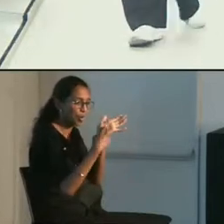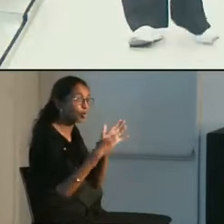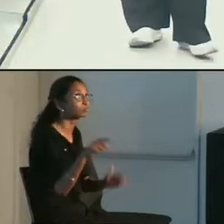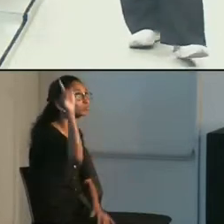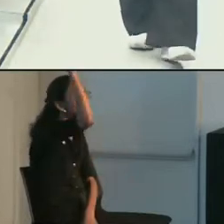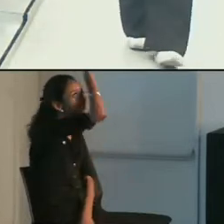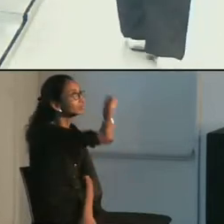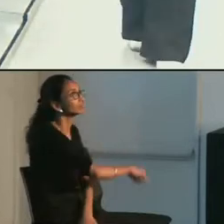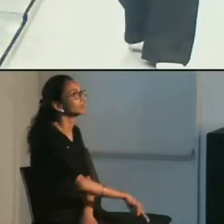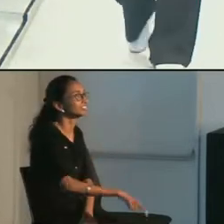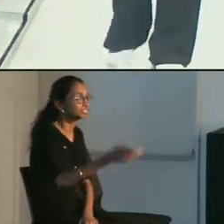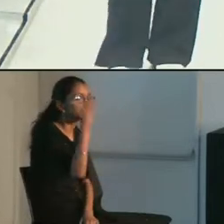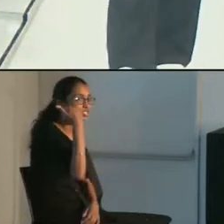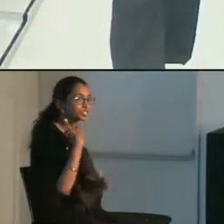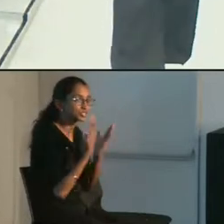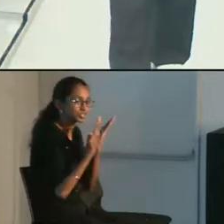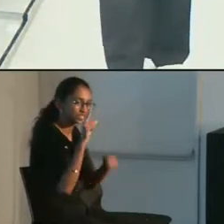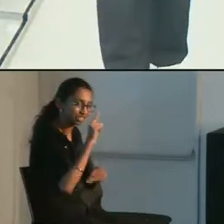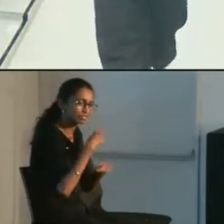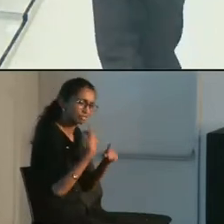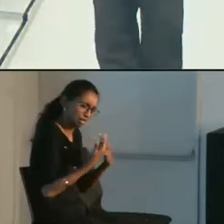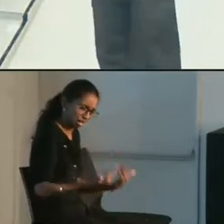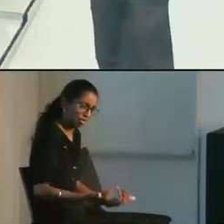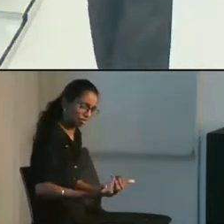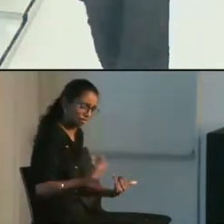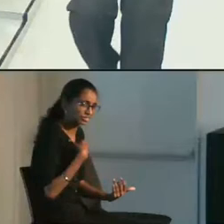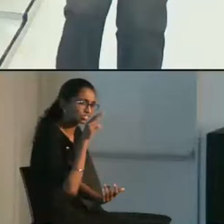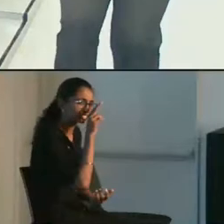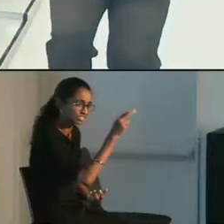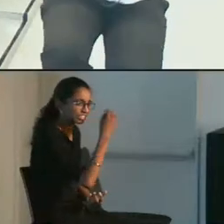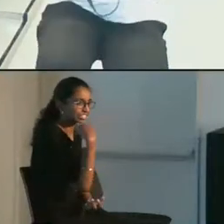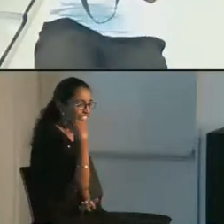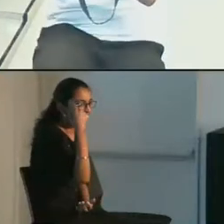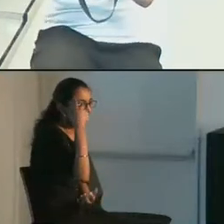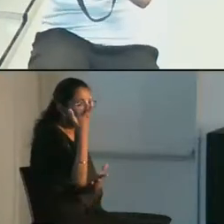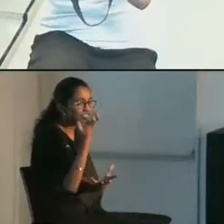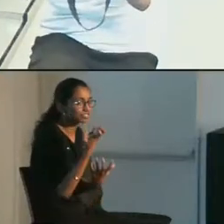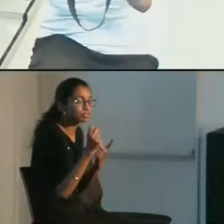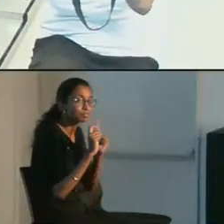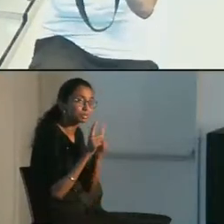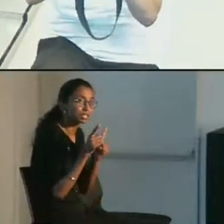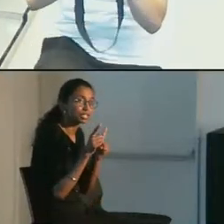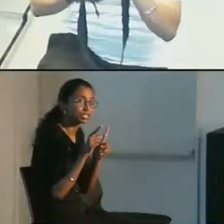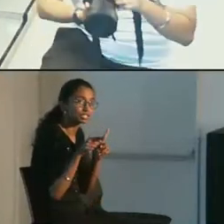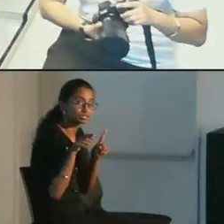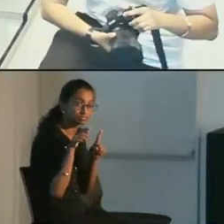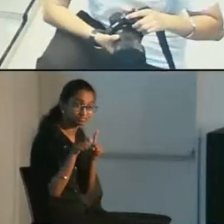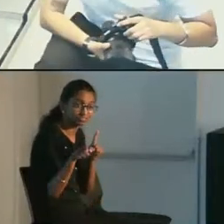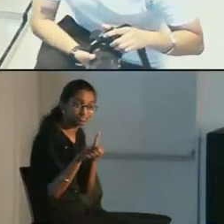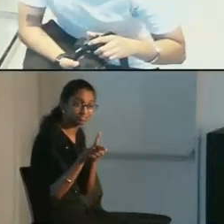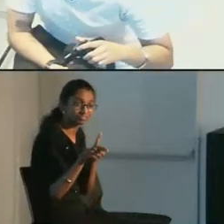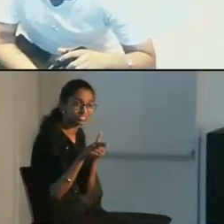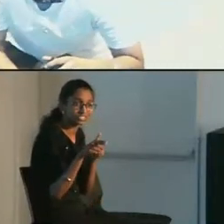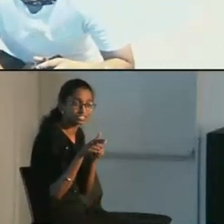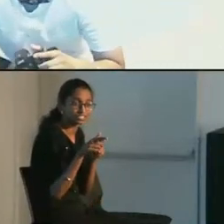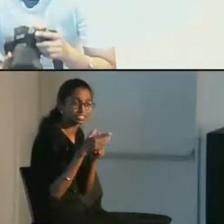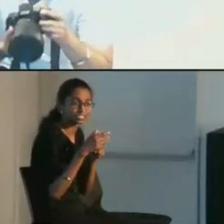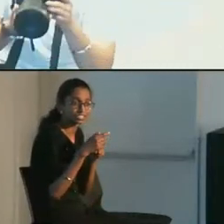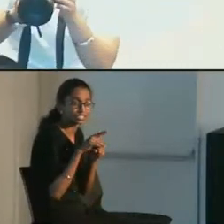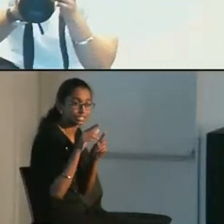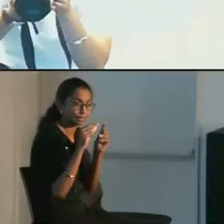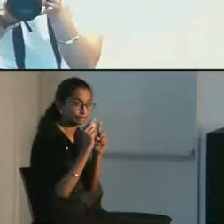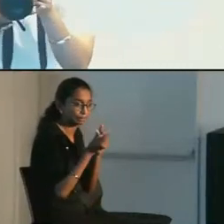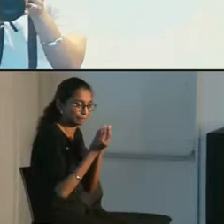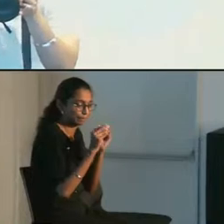through my school days and even now. So how does this kind of